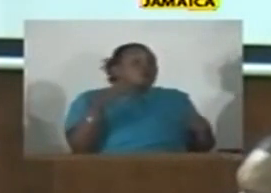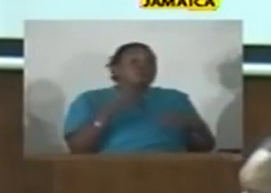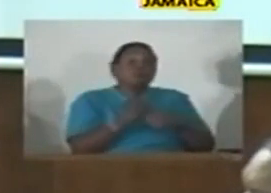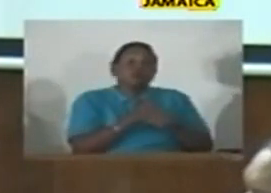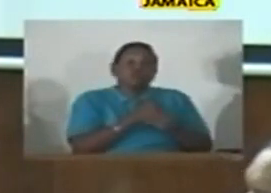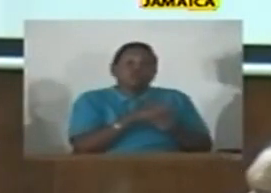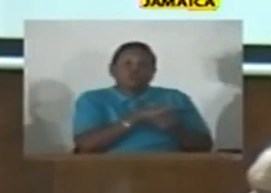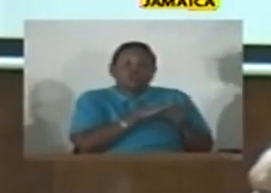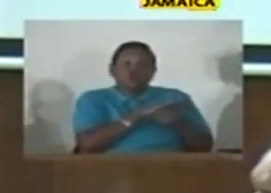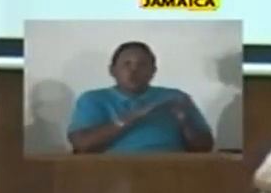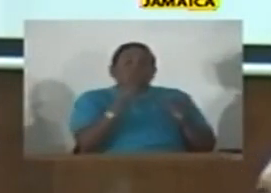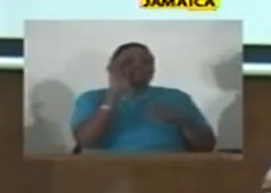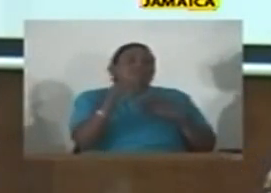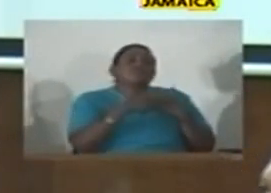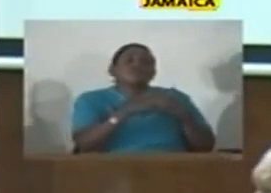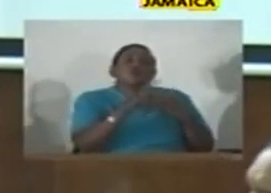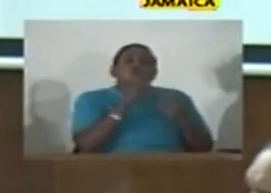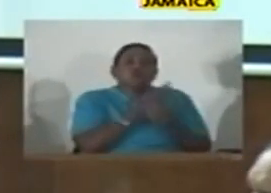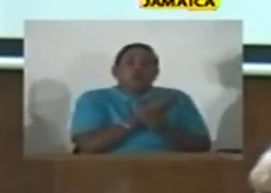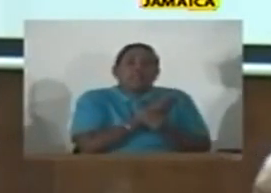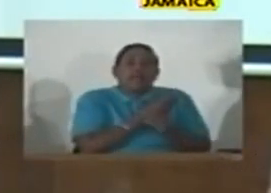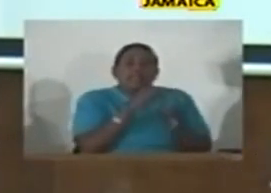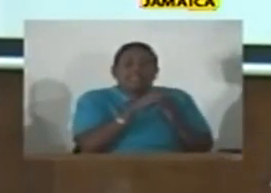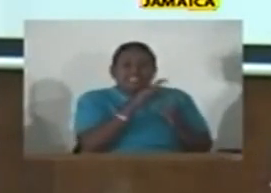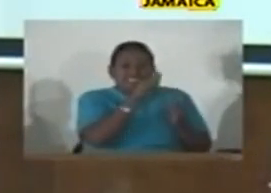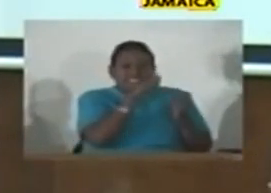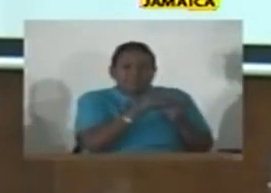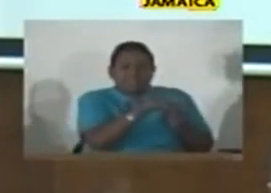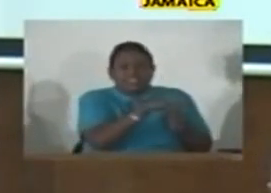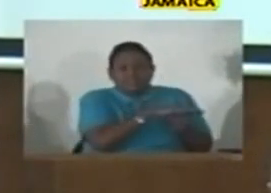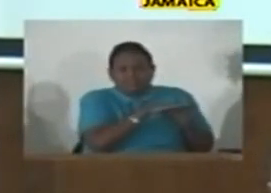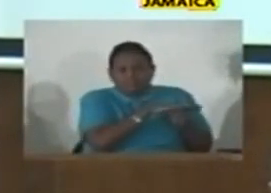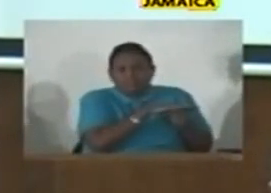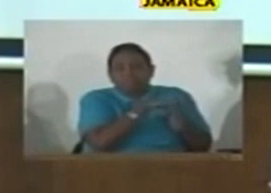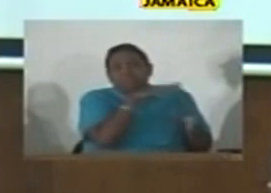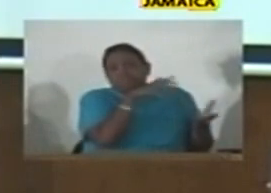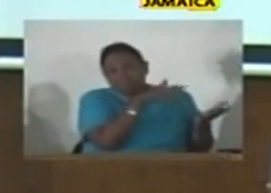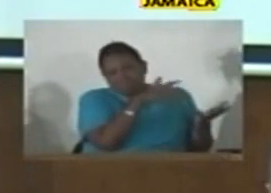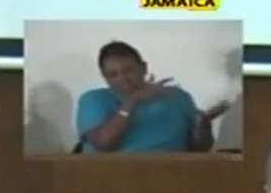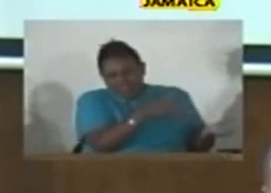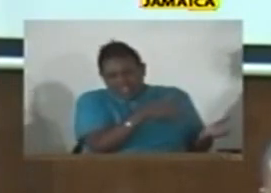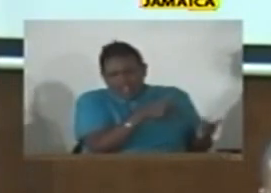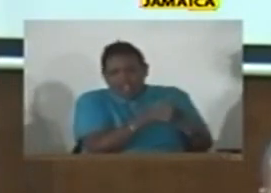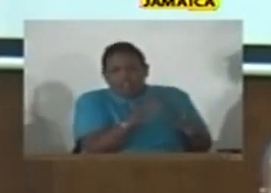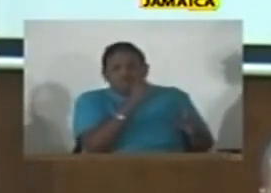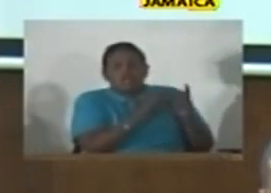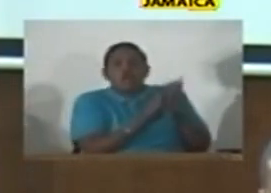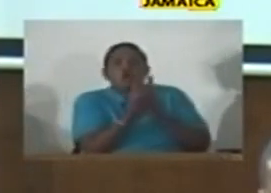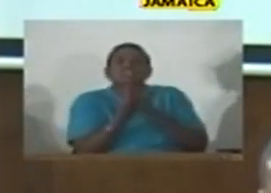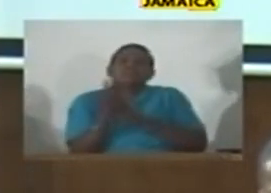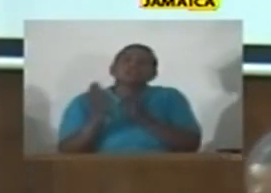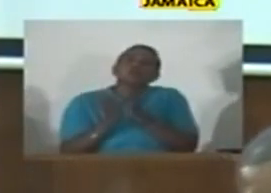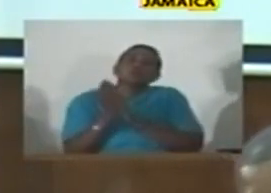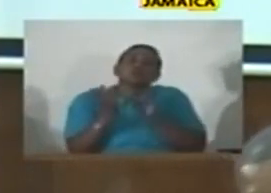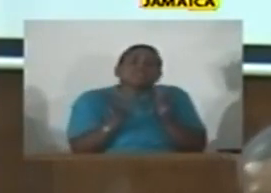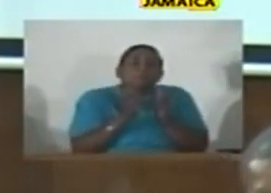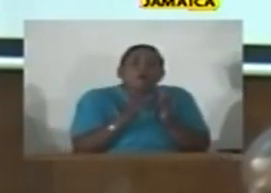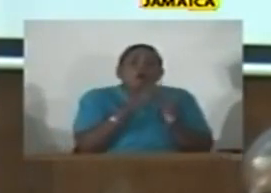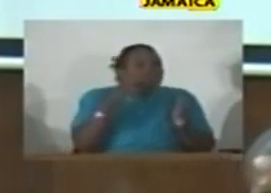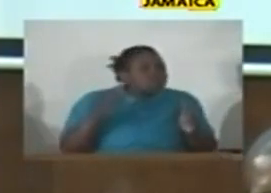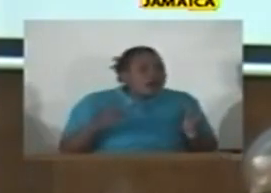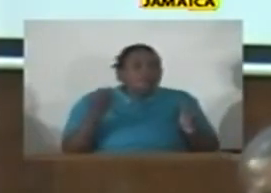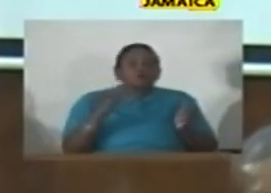zone refers to lands within a particular geographical area and are cultivated by small farmers